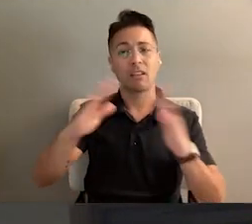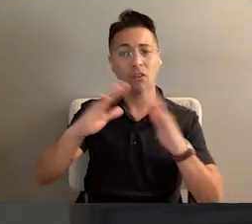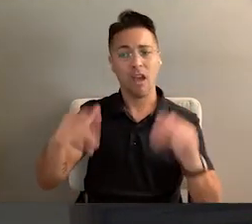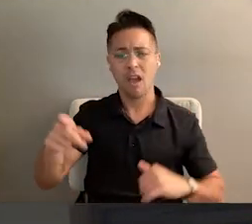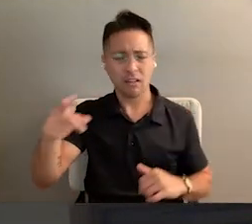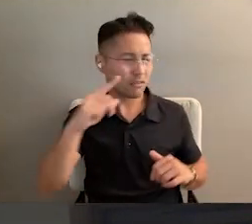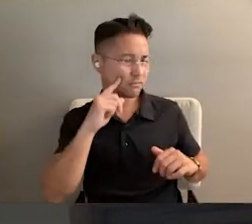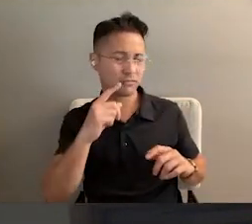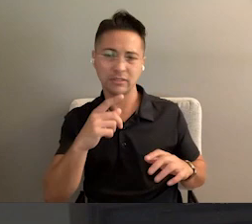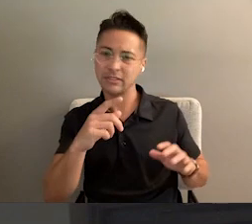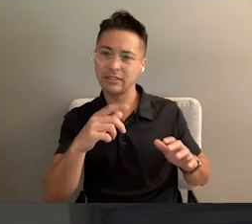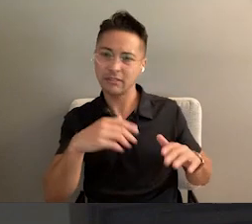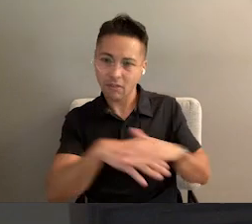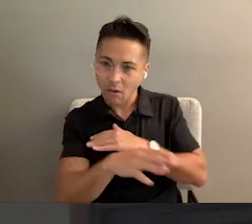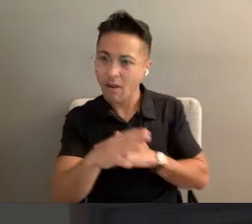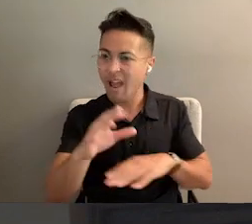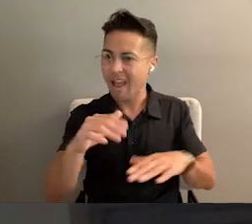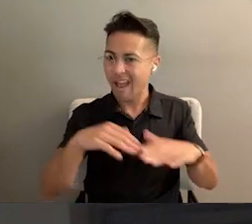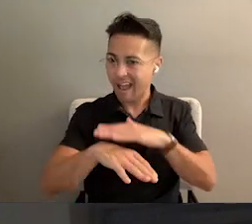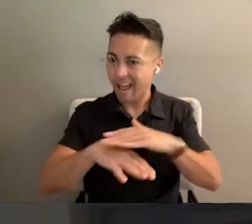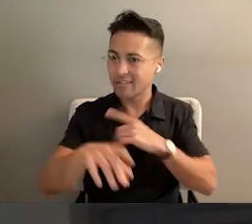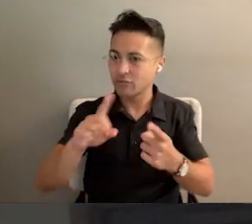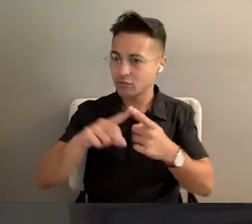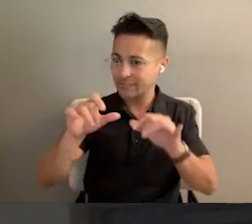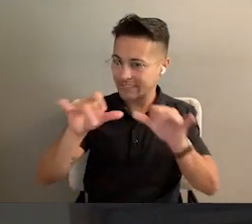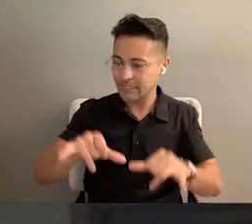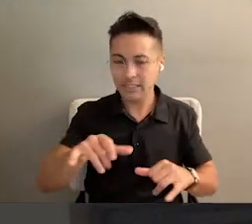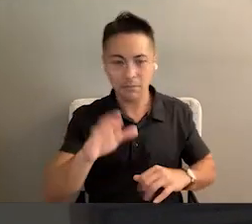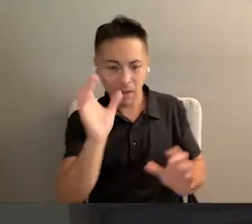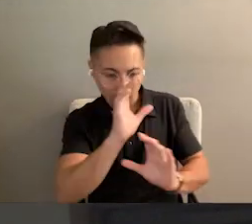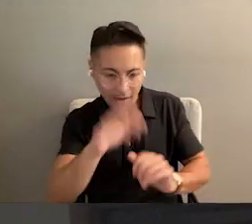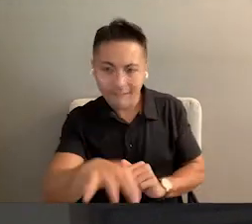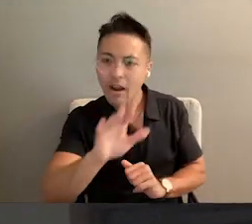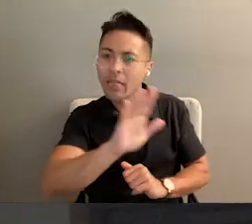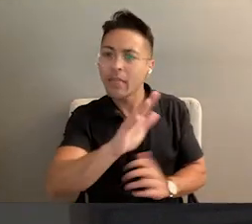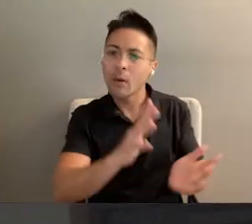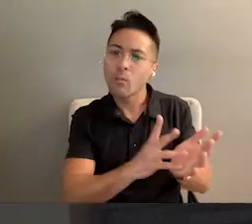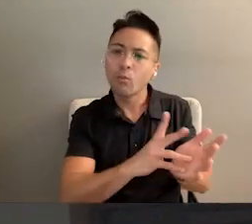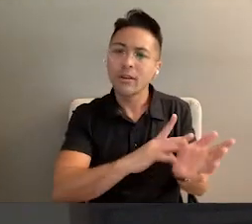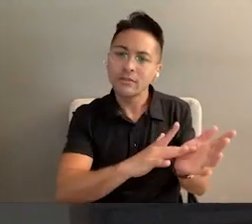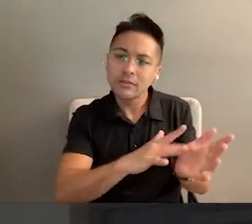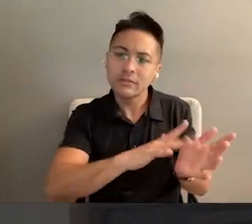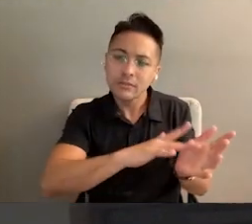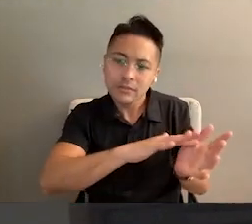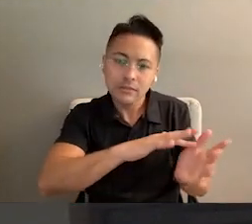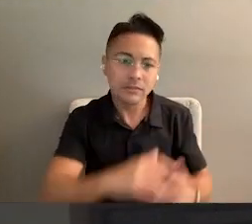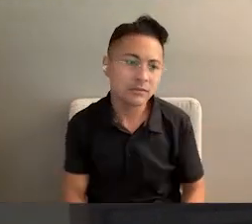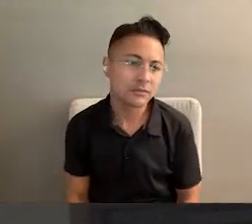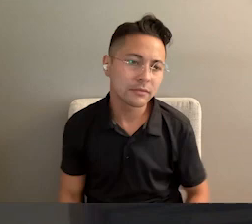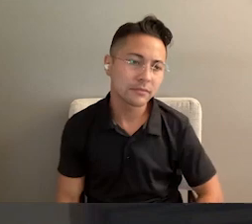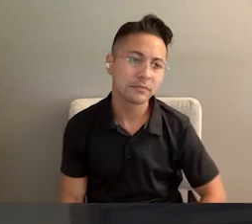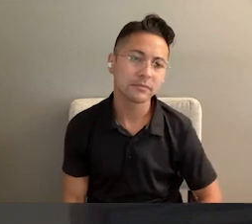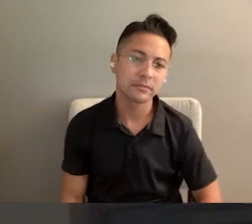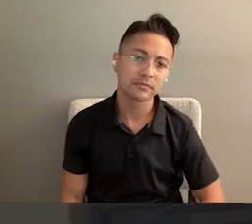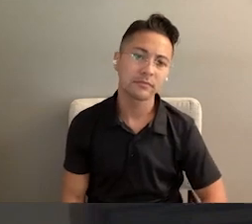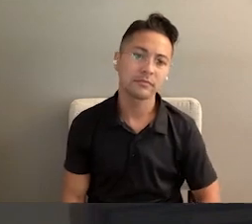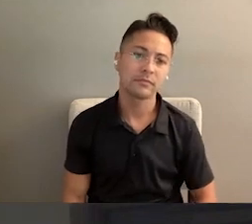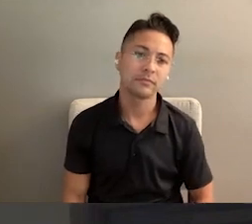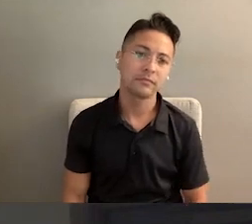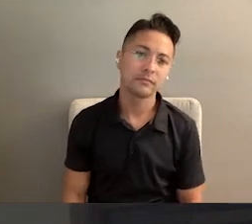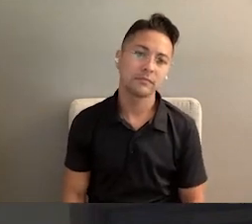Usually, yes. If they're in the clearinghouse, yeah, you just have to gain that access to the system and find their prints.